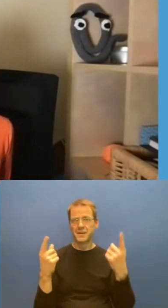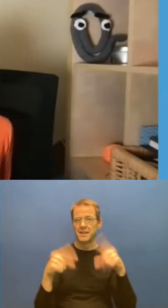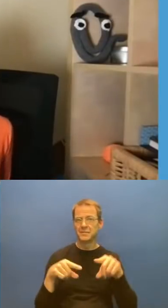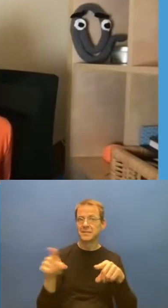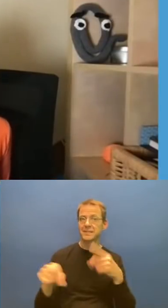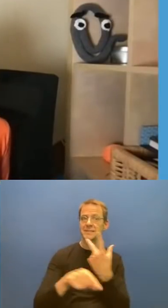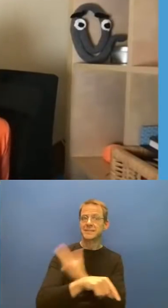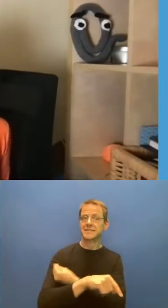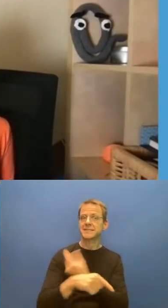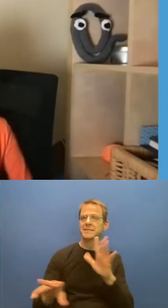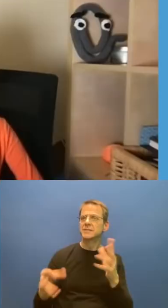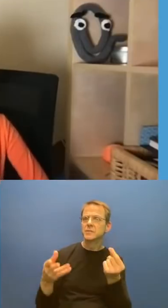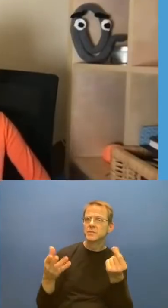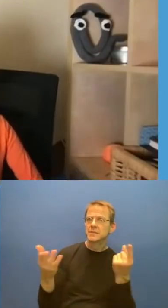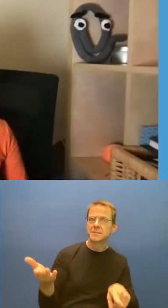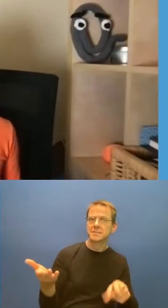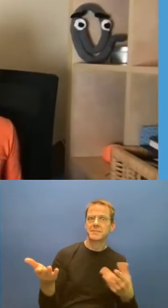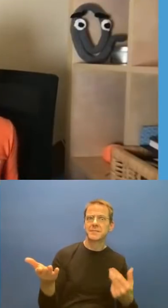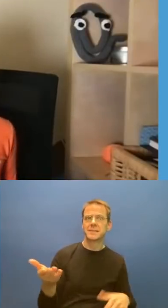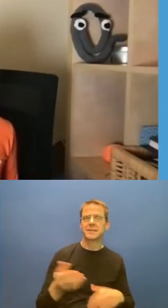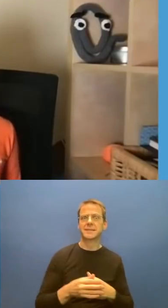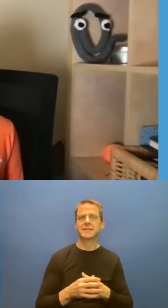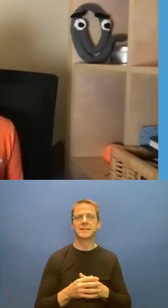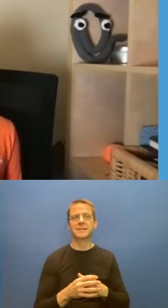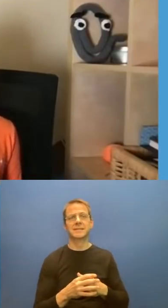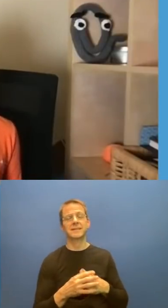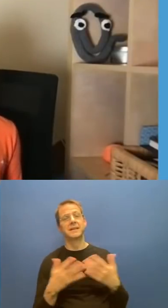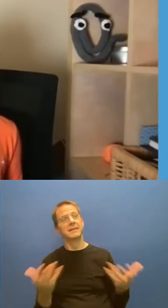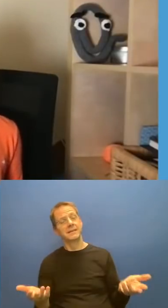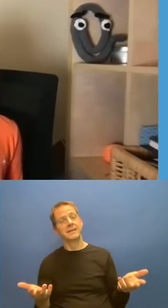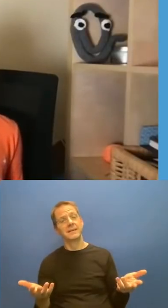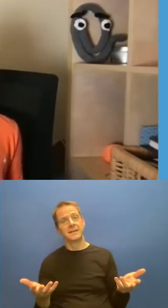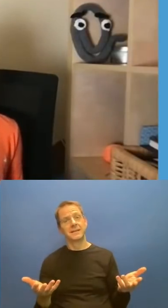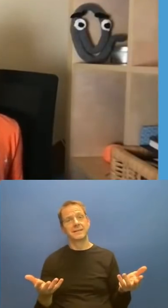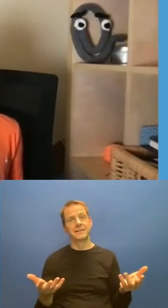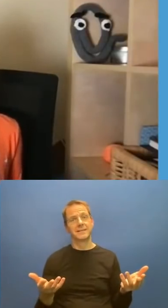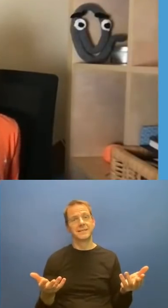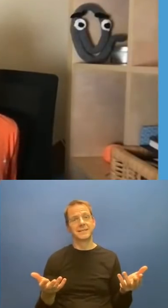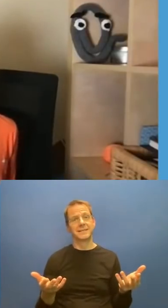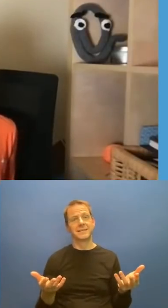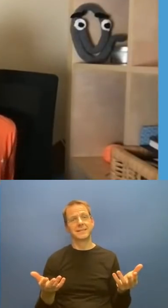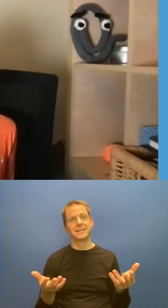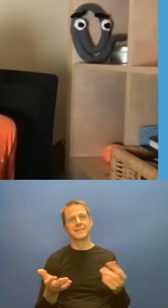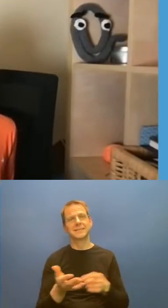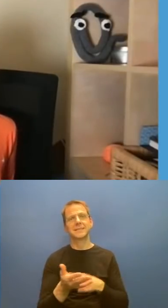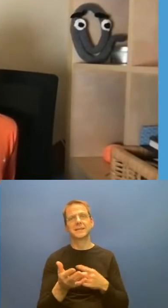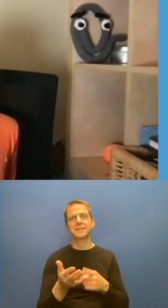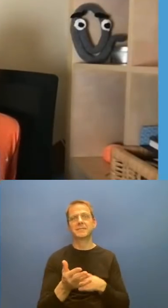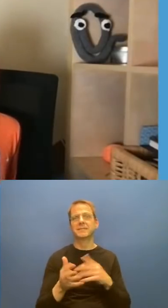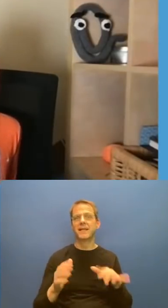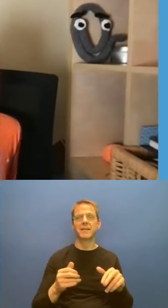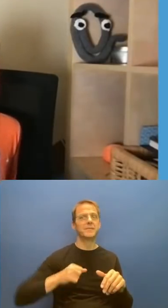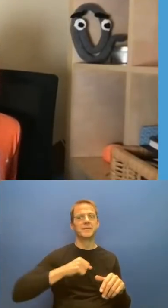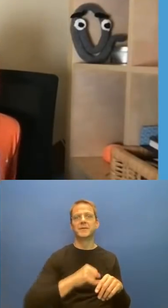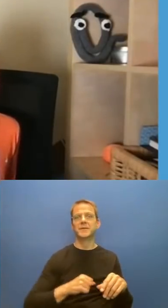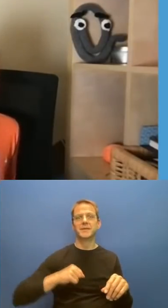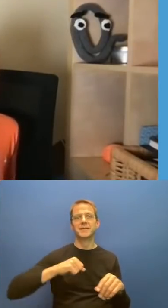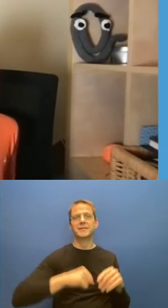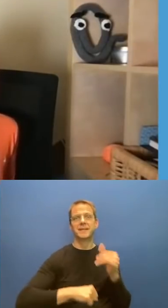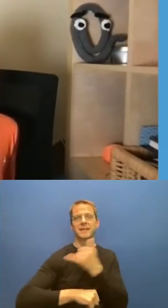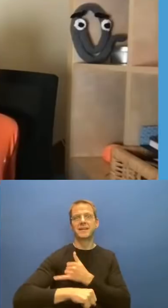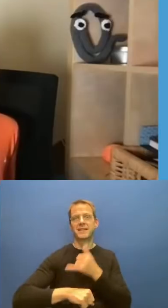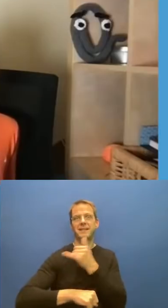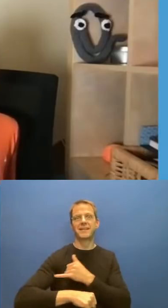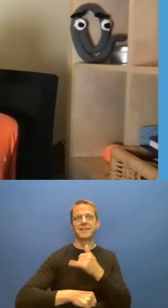sometimes it feels sore if you don't move your arm around for a while. So it's really good to move your arm once you